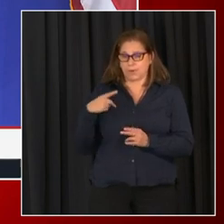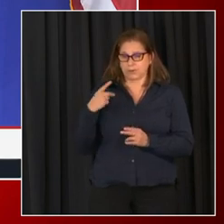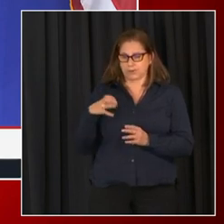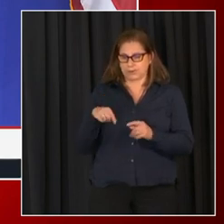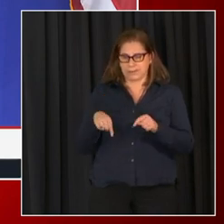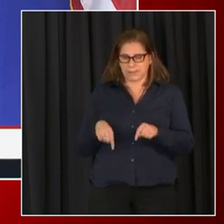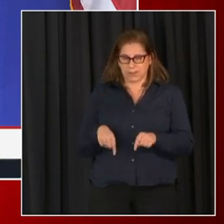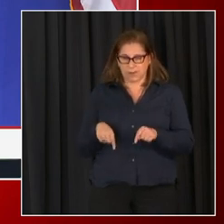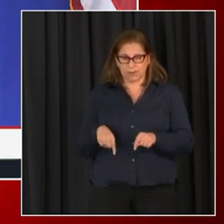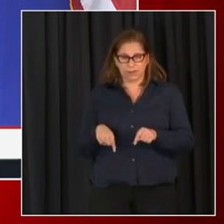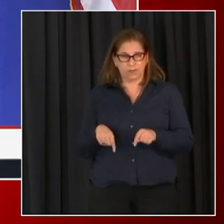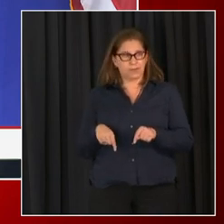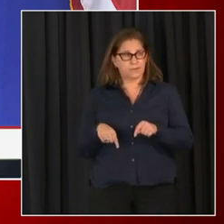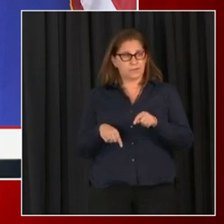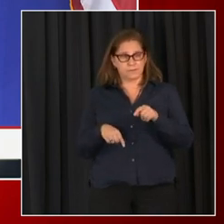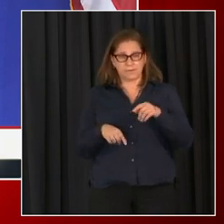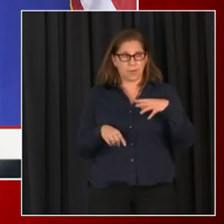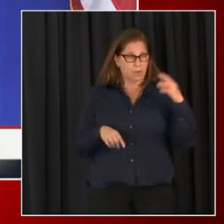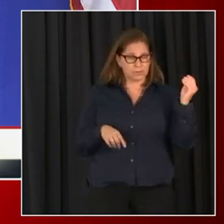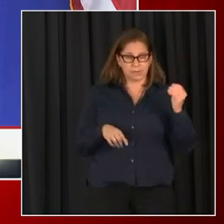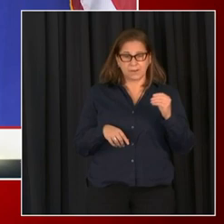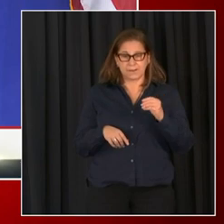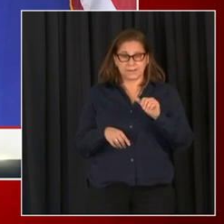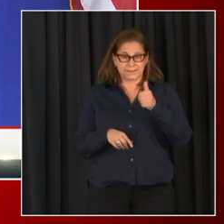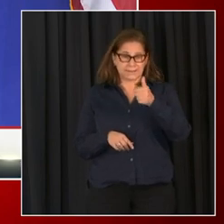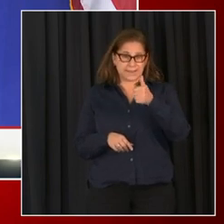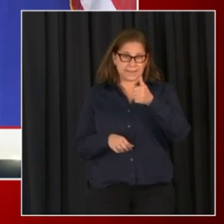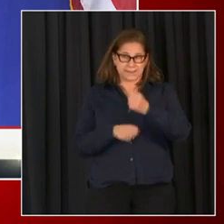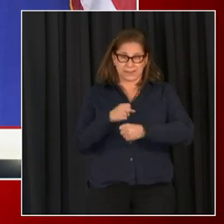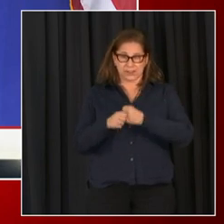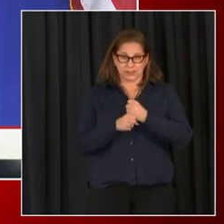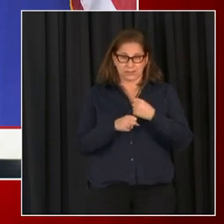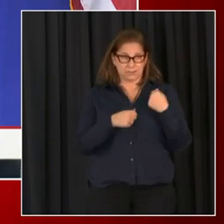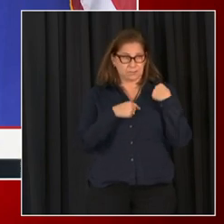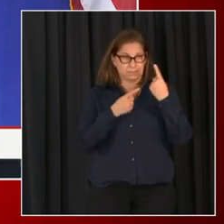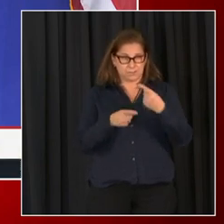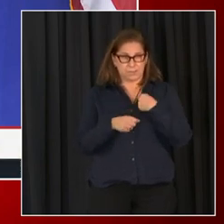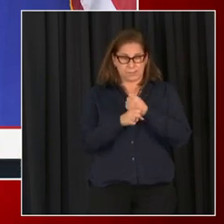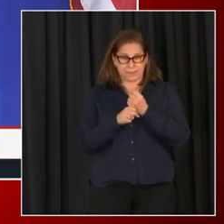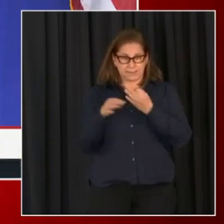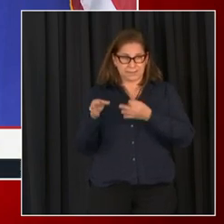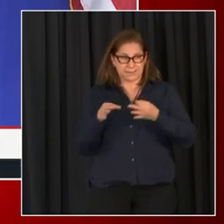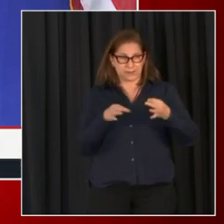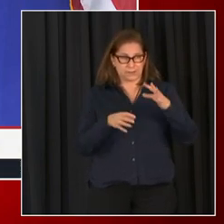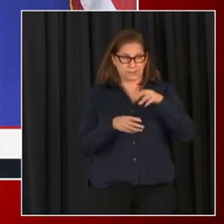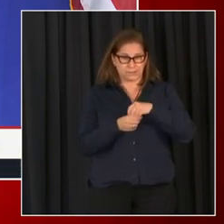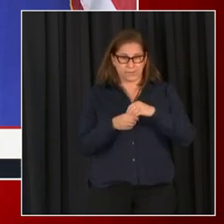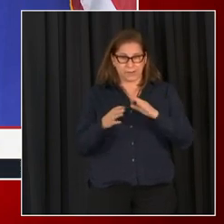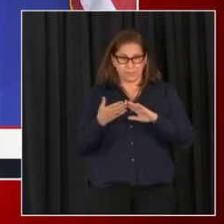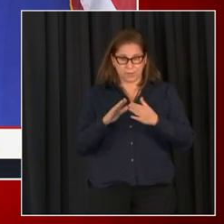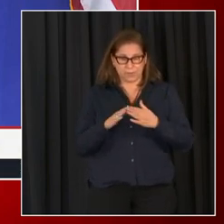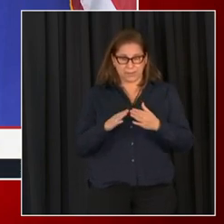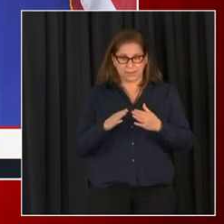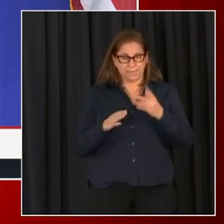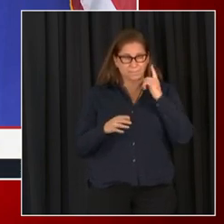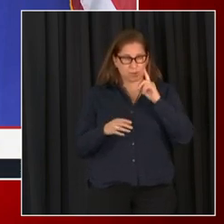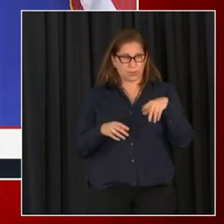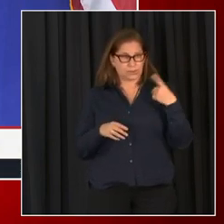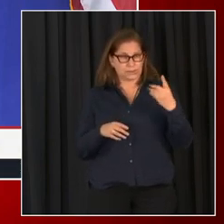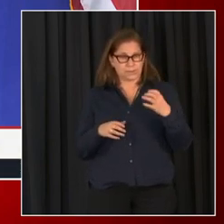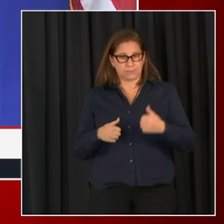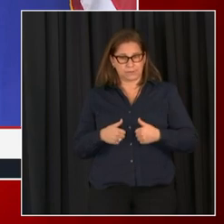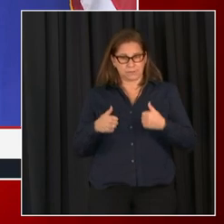the decisions that we have made as a community to ensure that our residents have been insured, right? Prior to